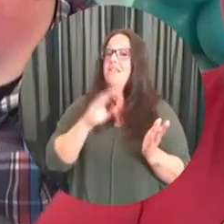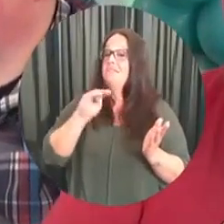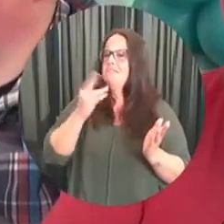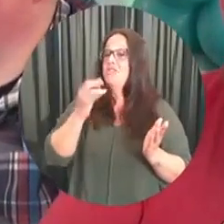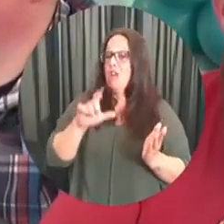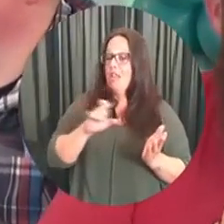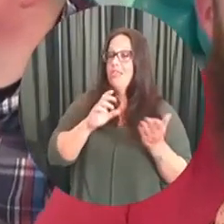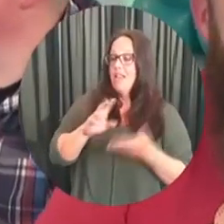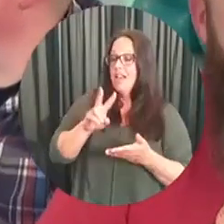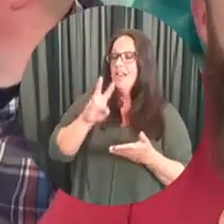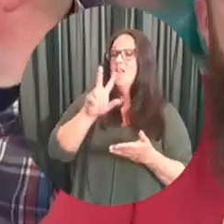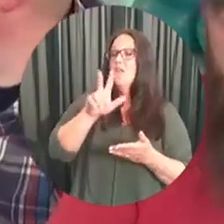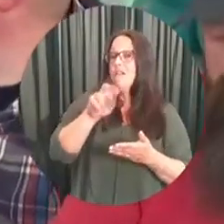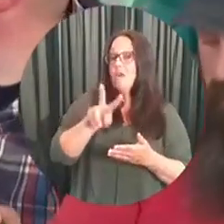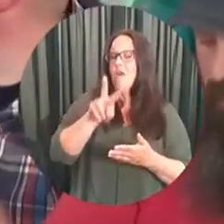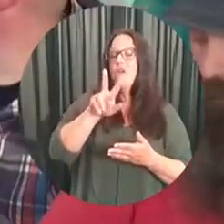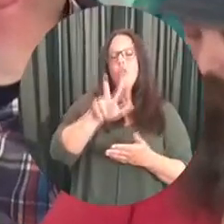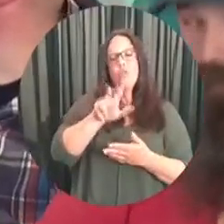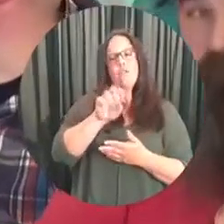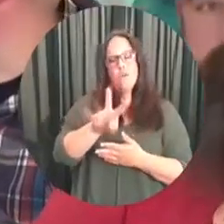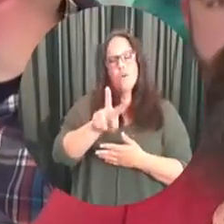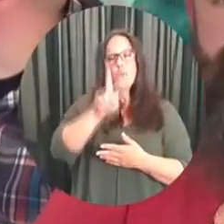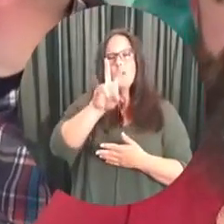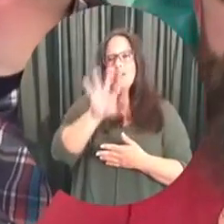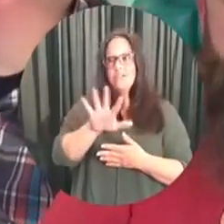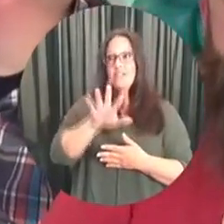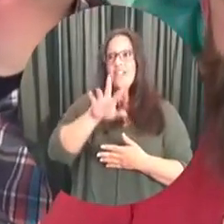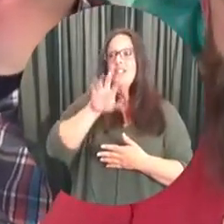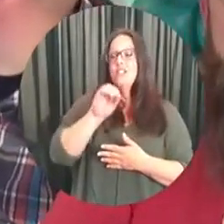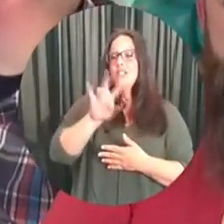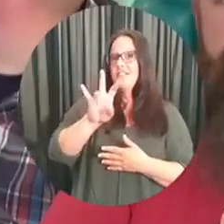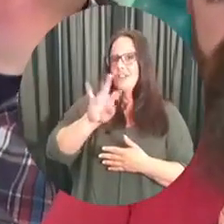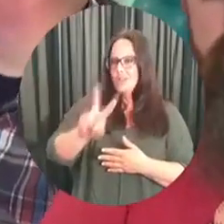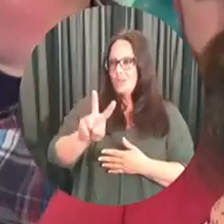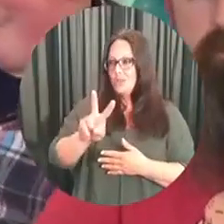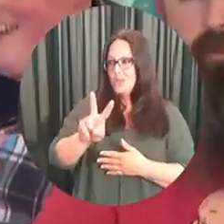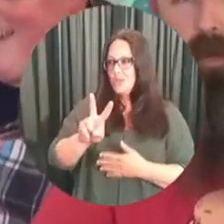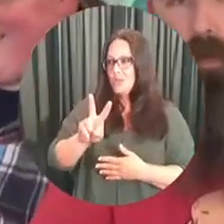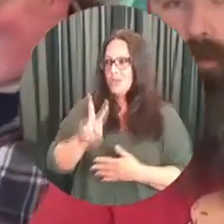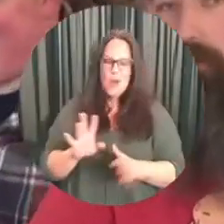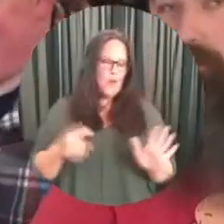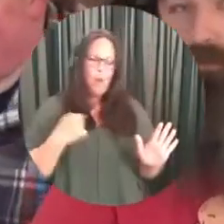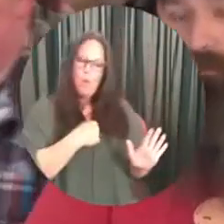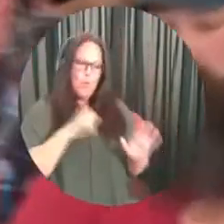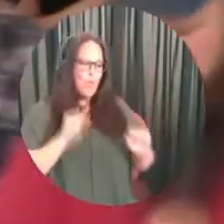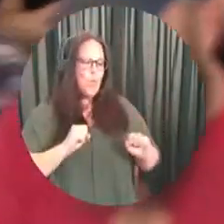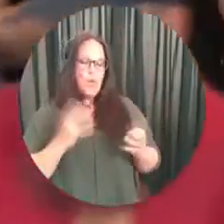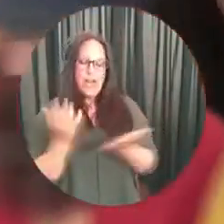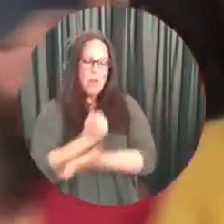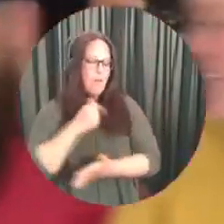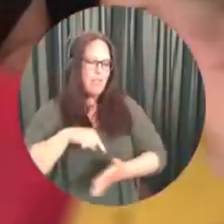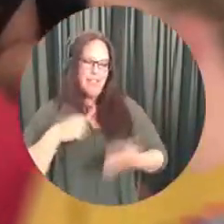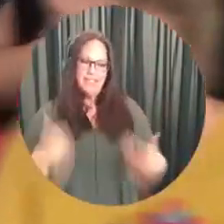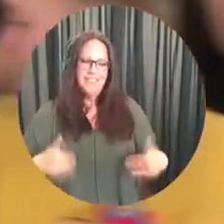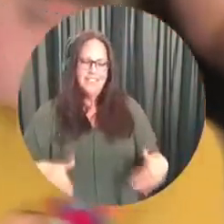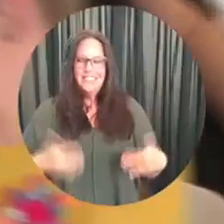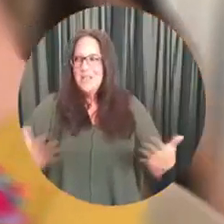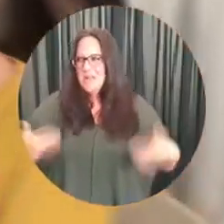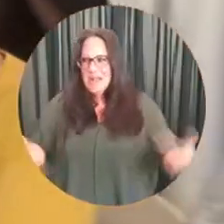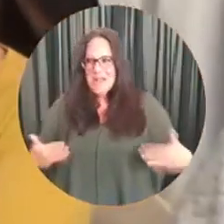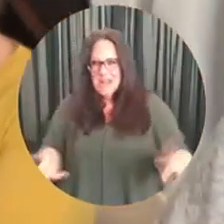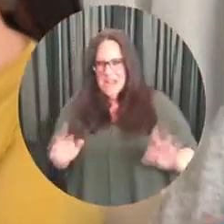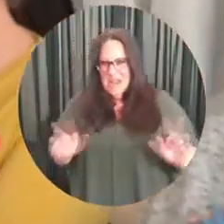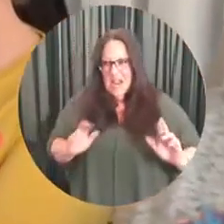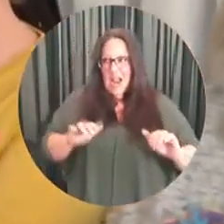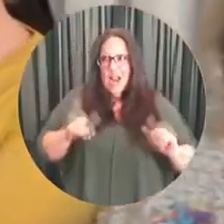304-295-0792. Amazing, amazing business owners in Marietta. Call, we got it. We got you. Yeah. Let's do this. Let's do this. Another small business